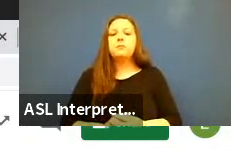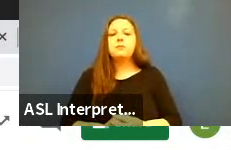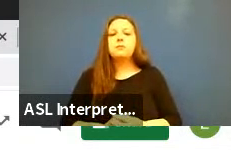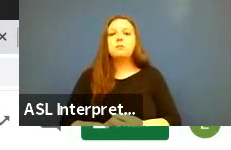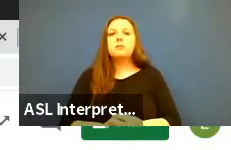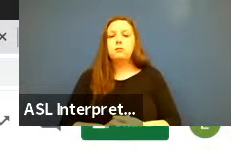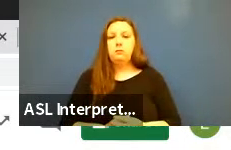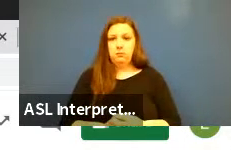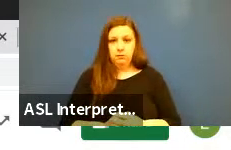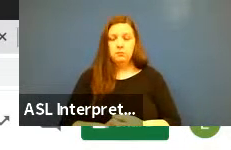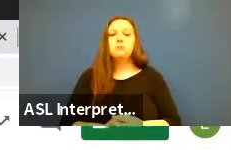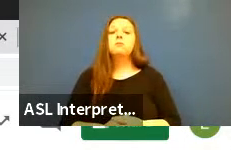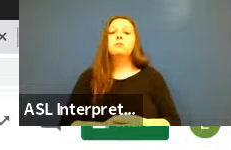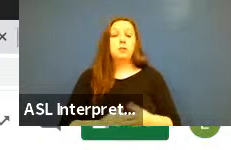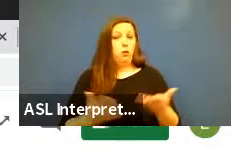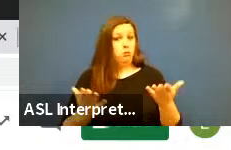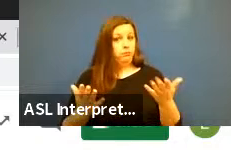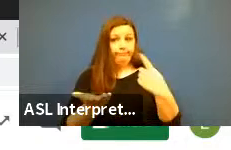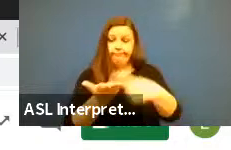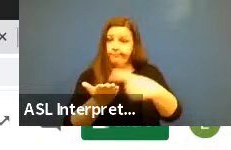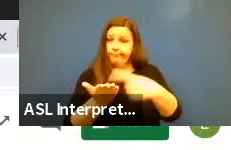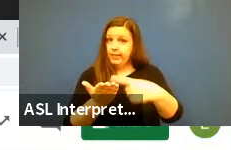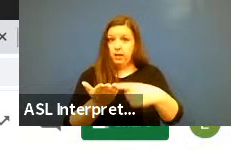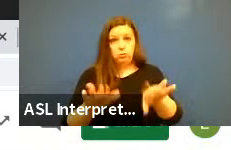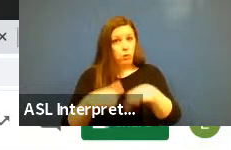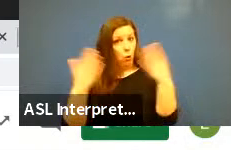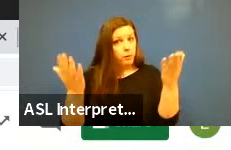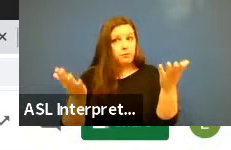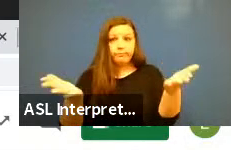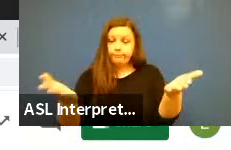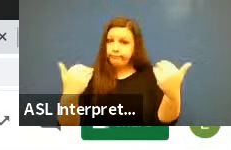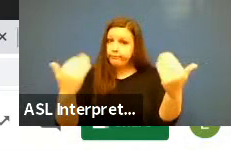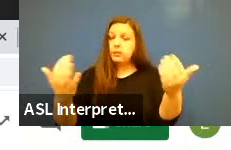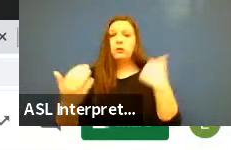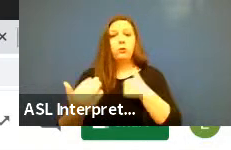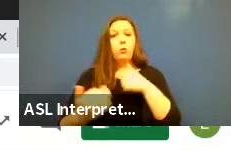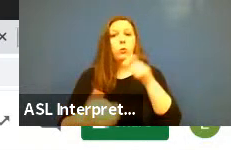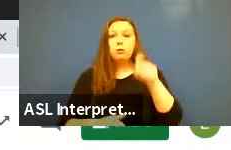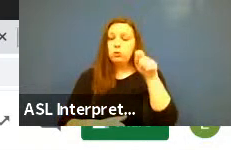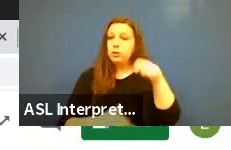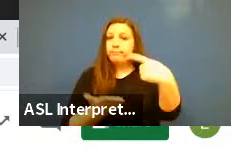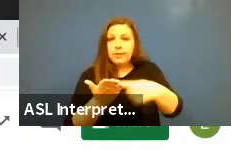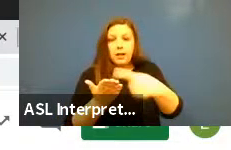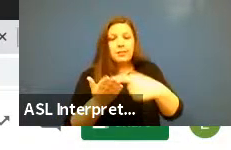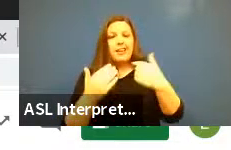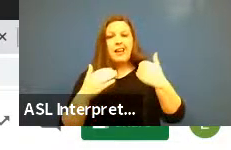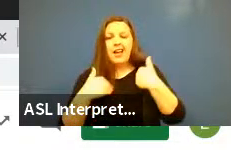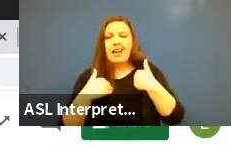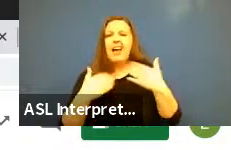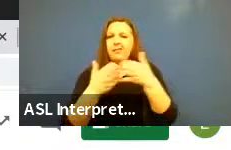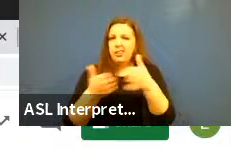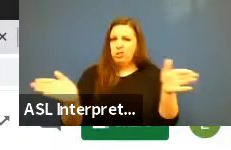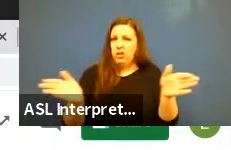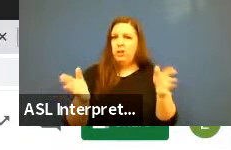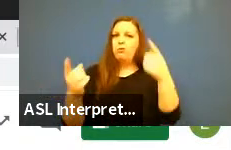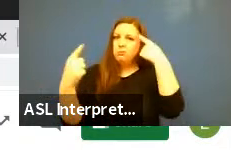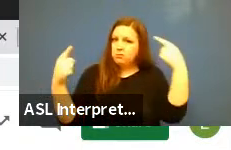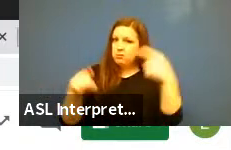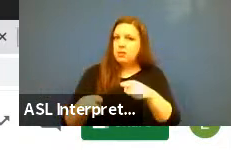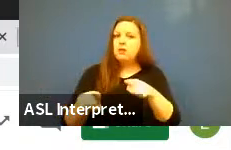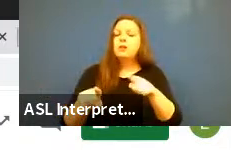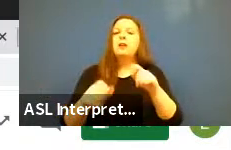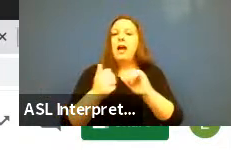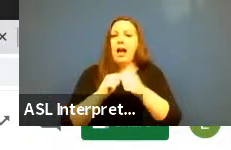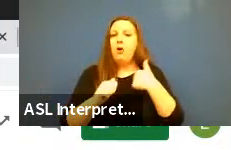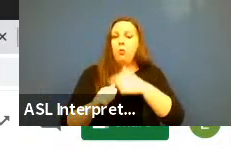Okay. So the floor is open. We should talk about and have a general consensus on how we're going to move forward